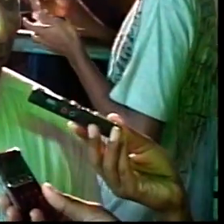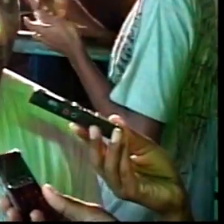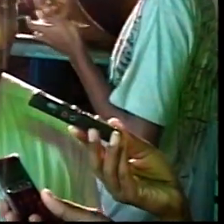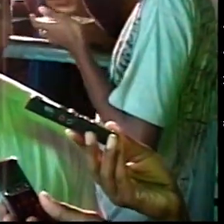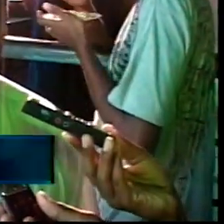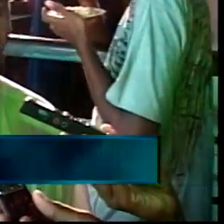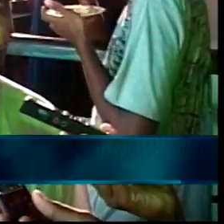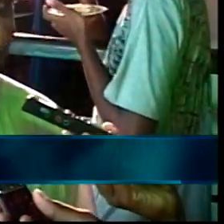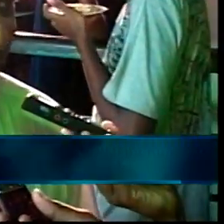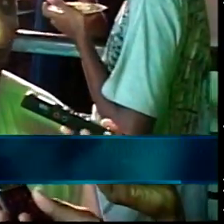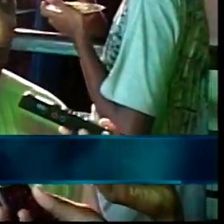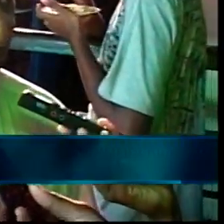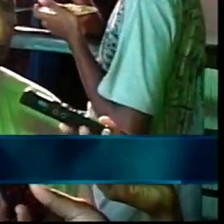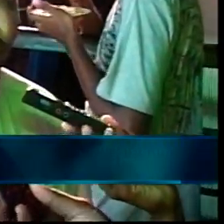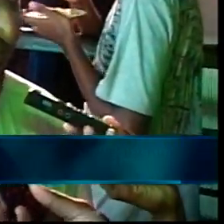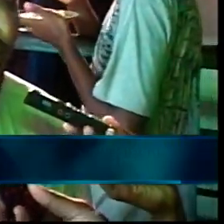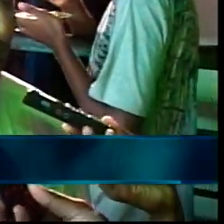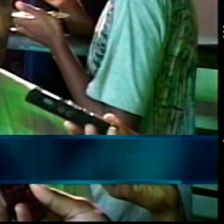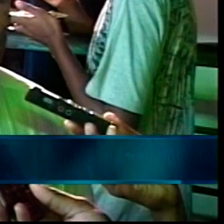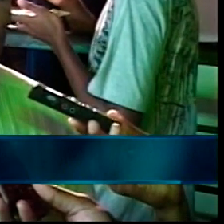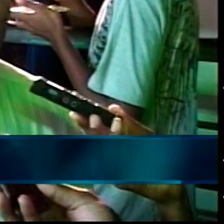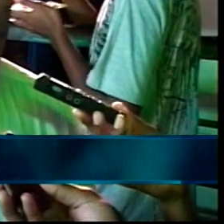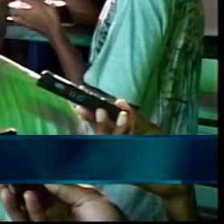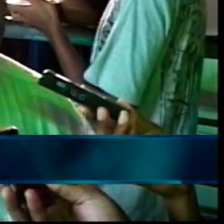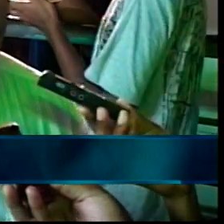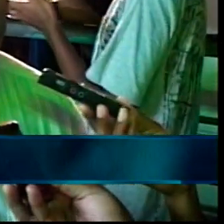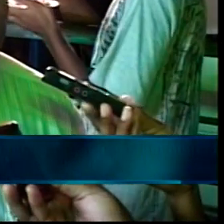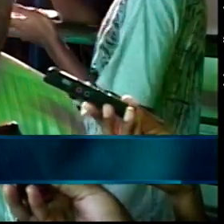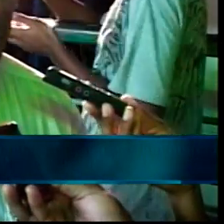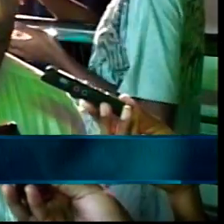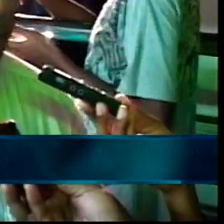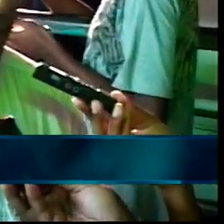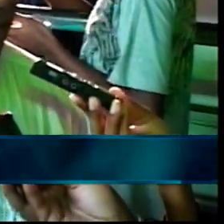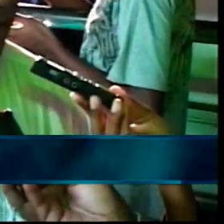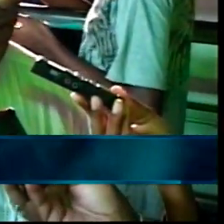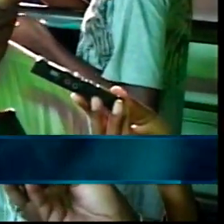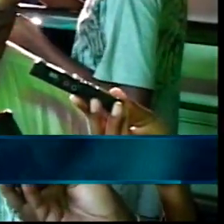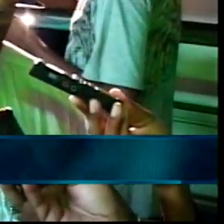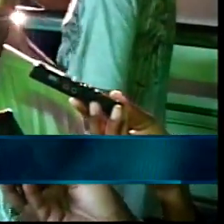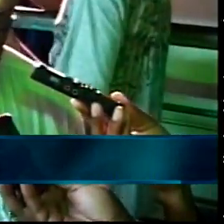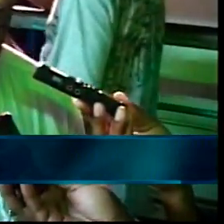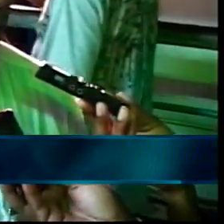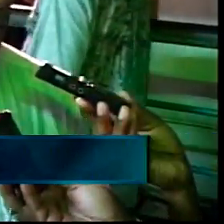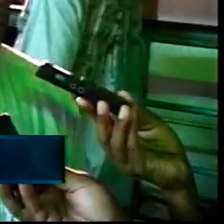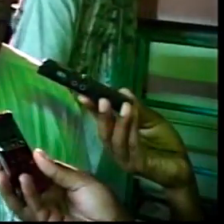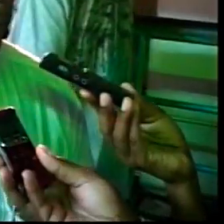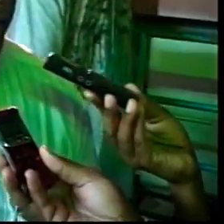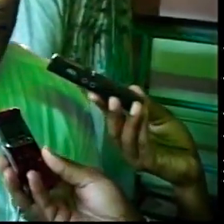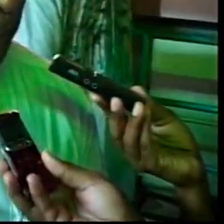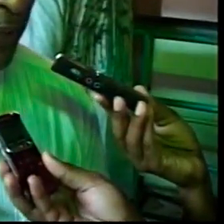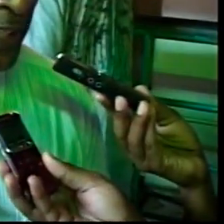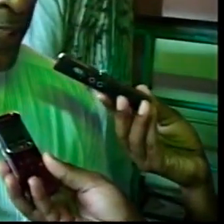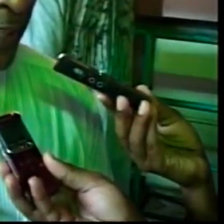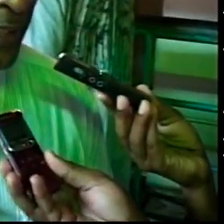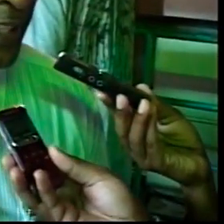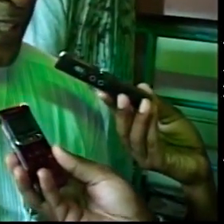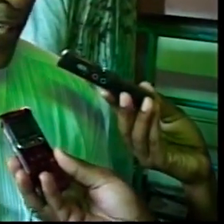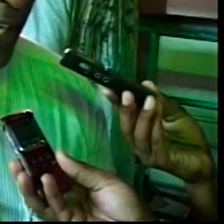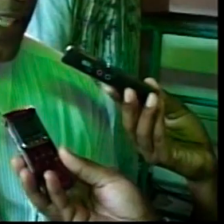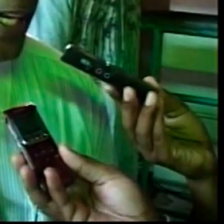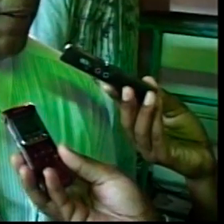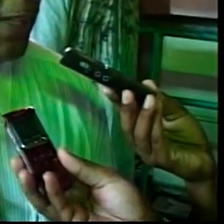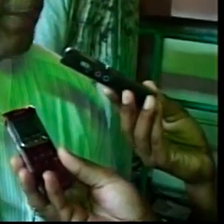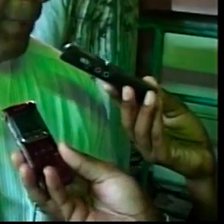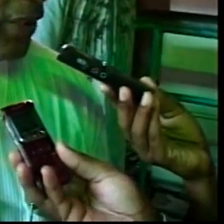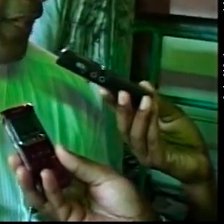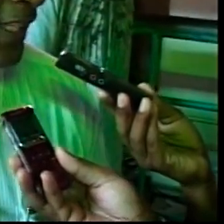like tonight or any of the other big nights to have them paired with some of the international chefs or some of the more experienced chefs